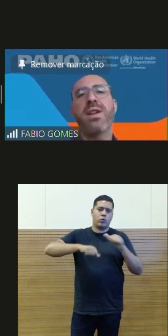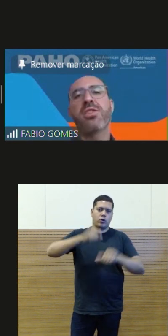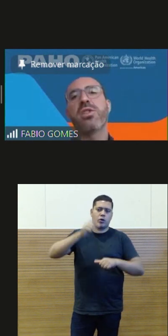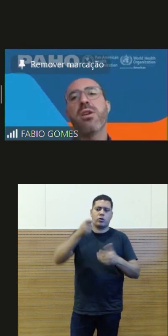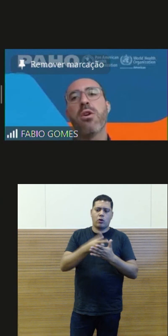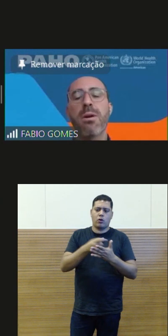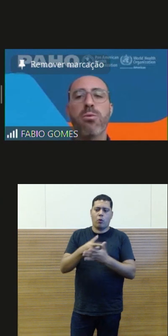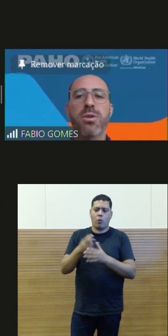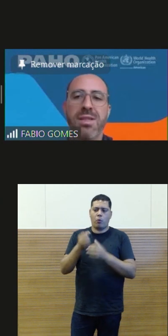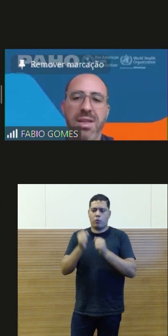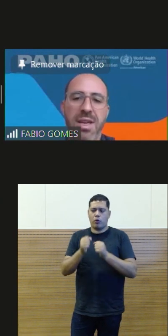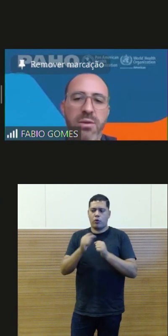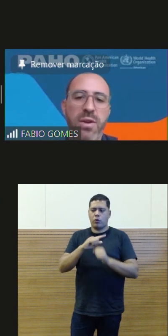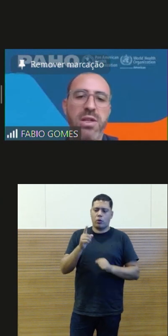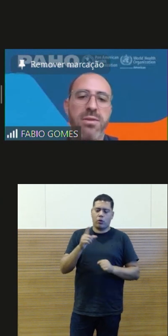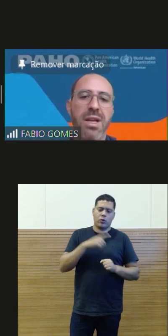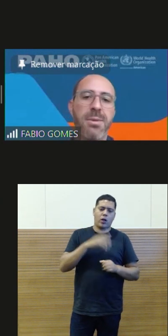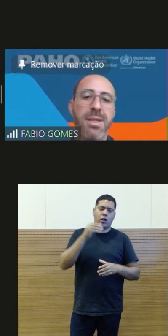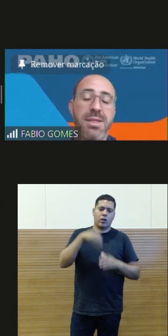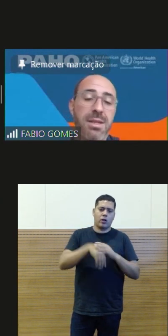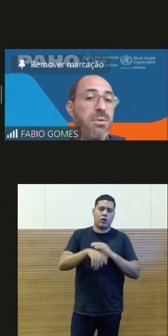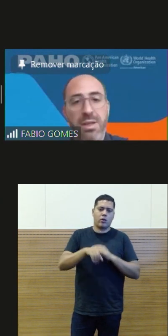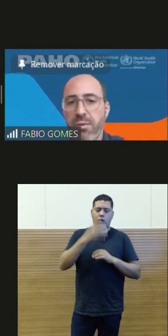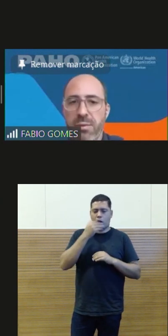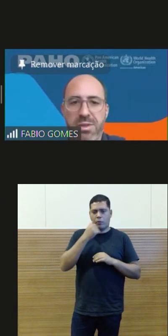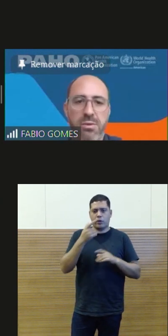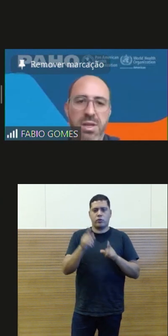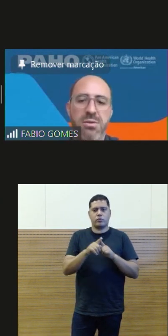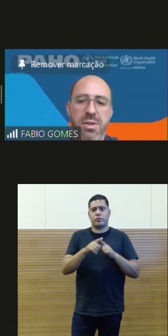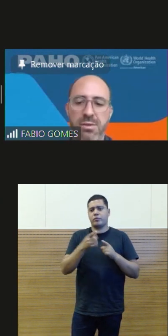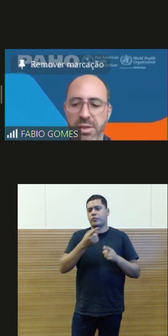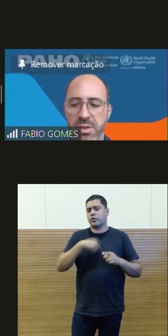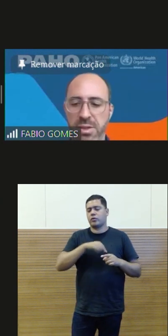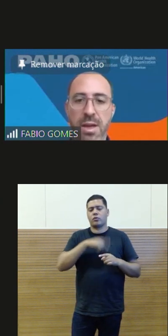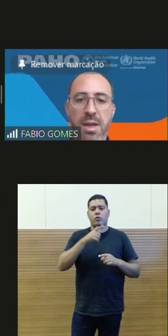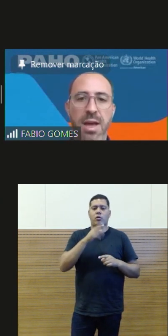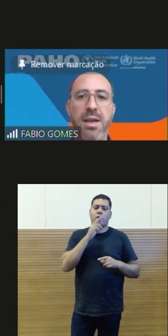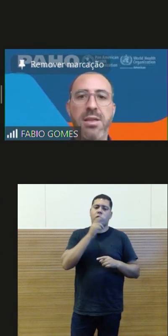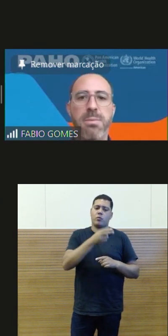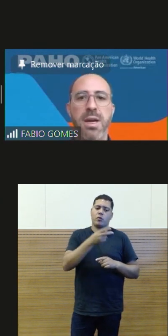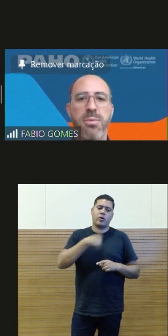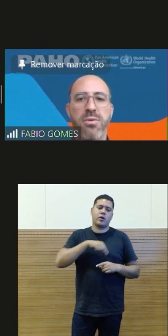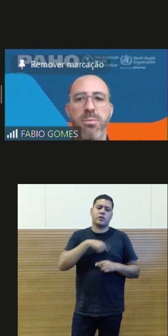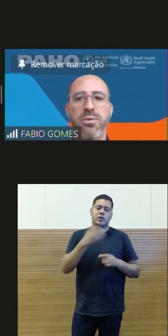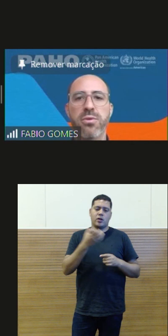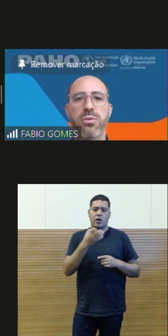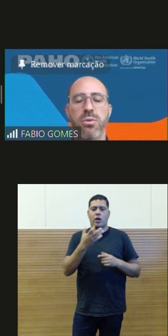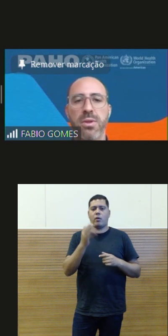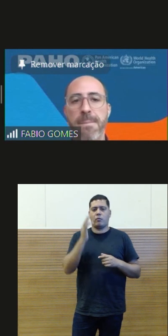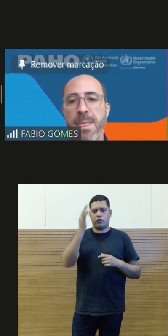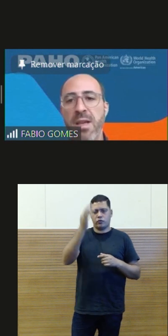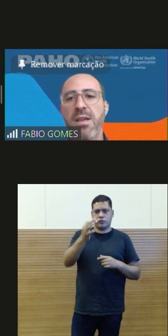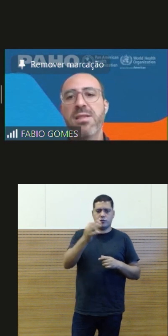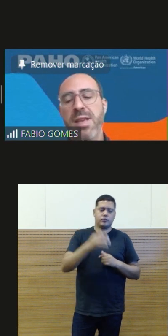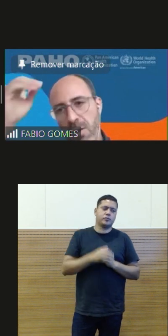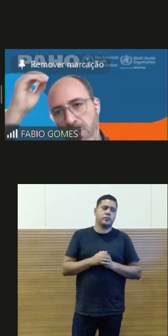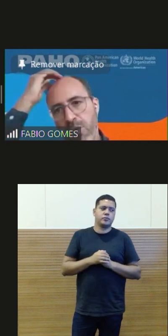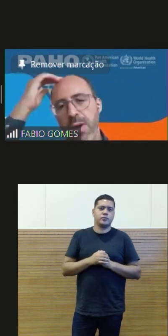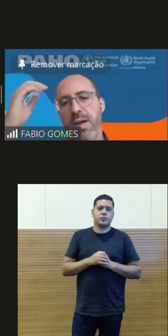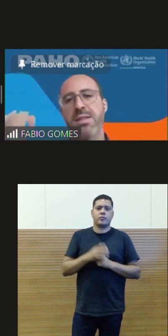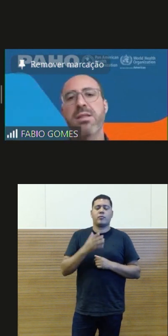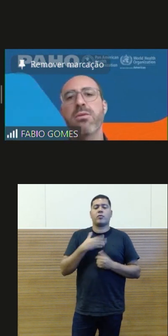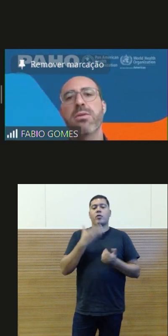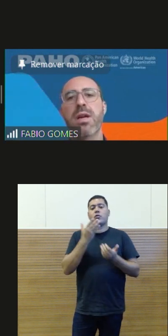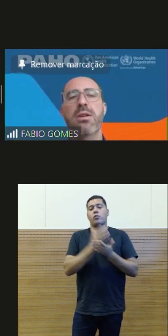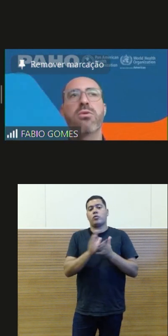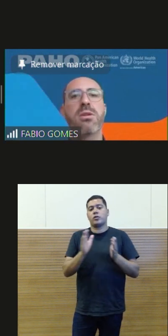we'll have changes in the procurement, in the purchases that may not reflect an effective change in food